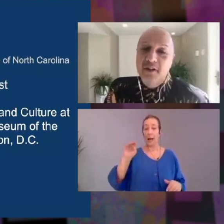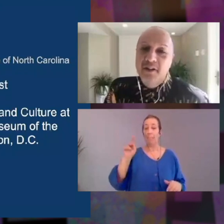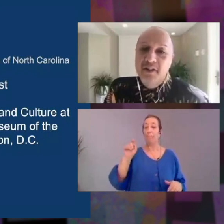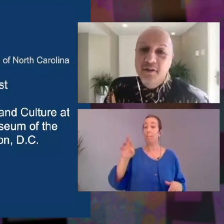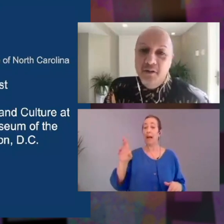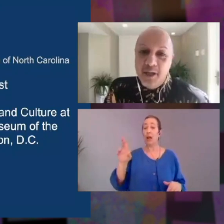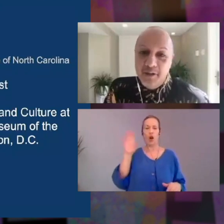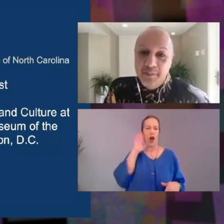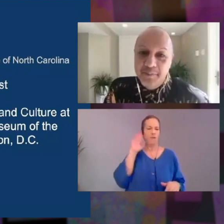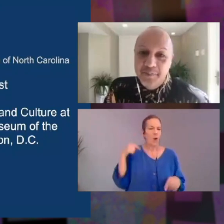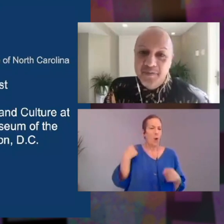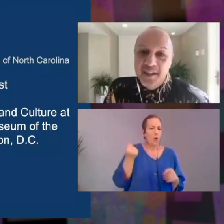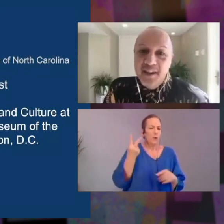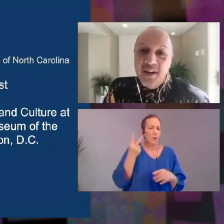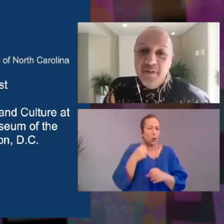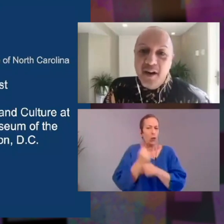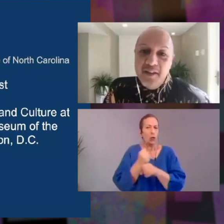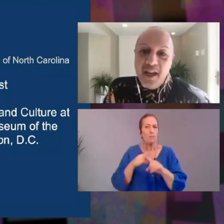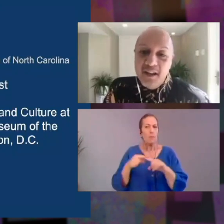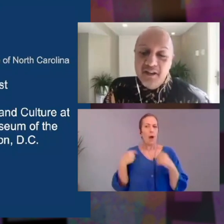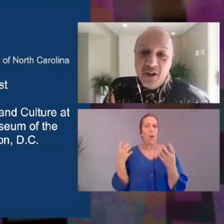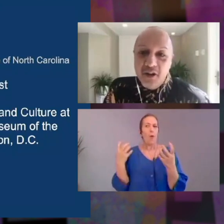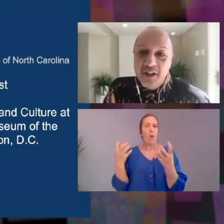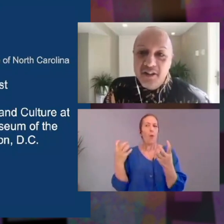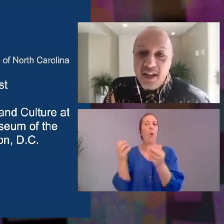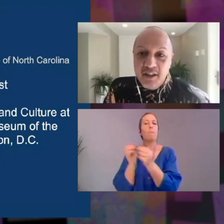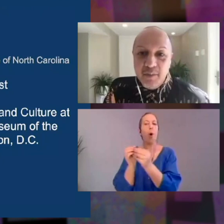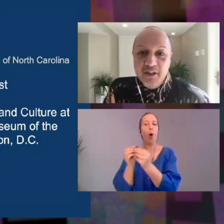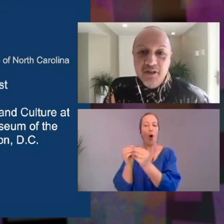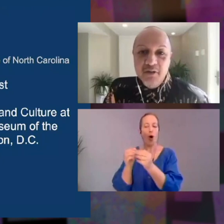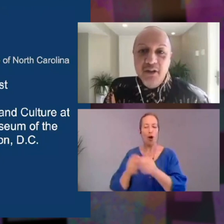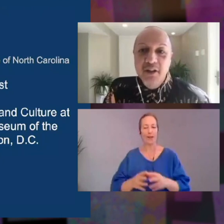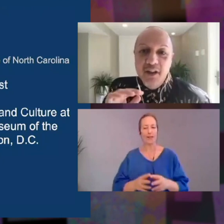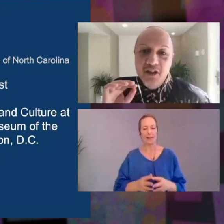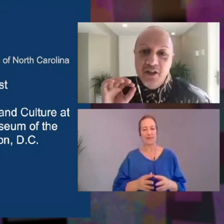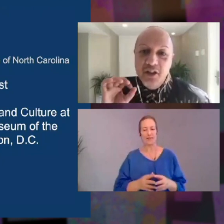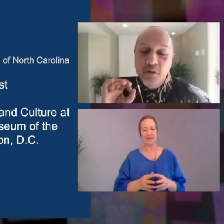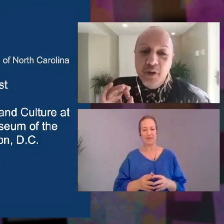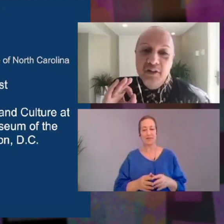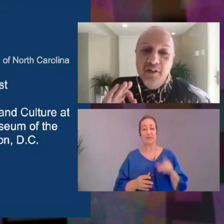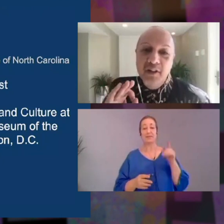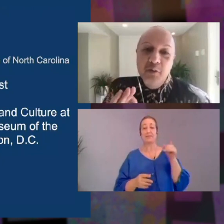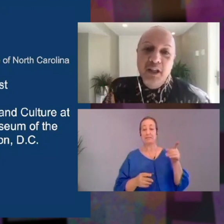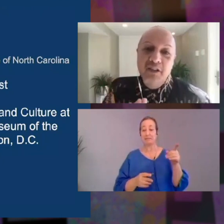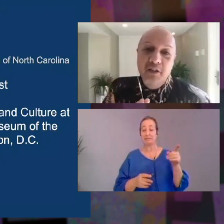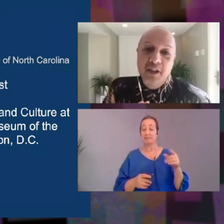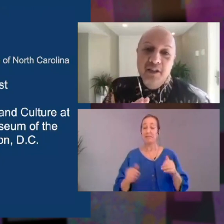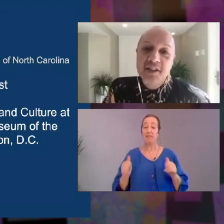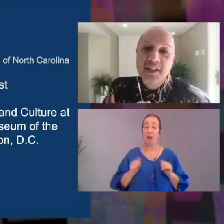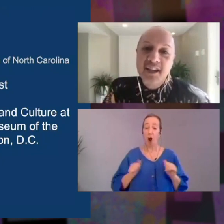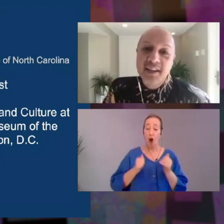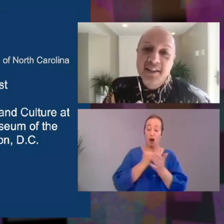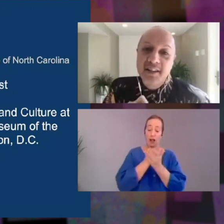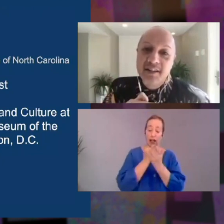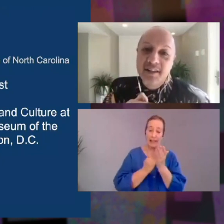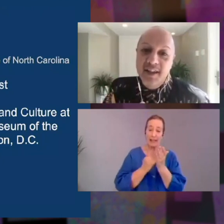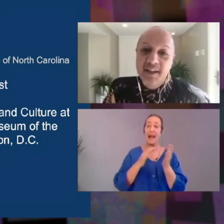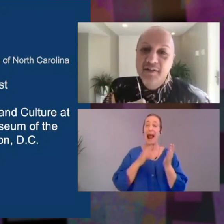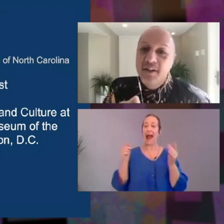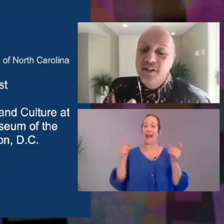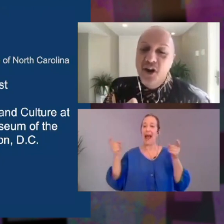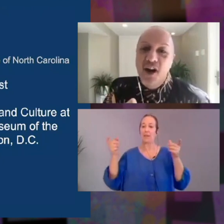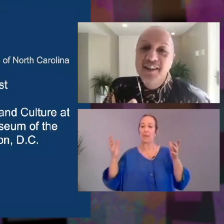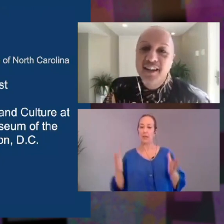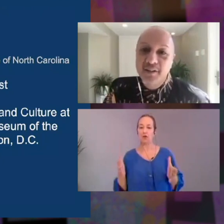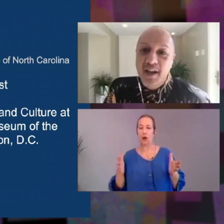always long to know her better. I find that as an artist and administrator, she gracefully brings her indigeneity into